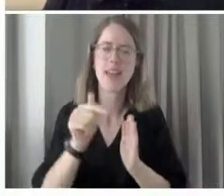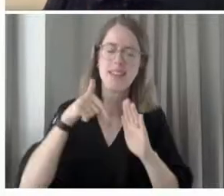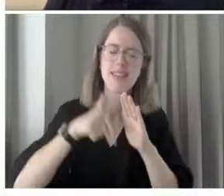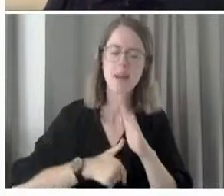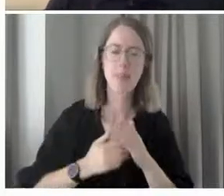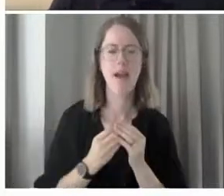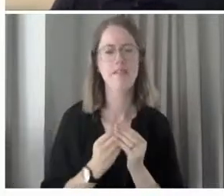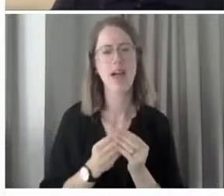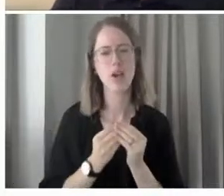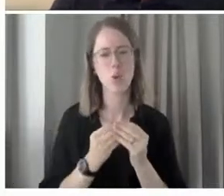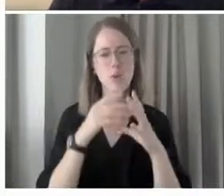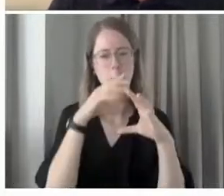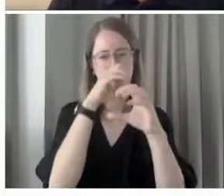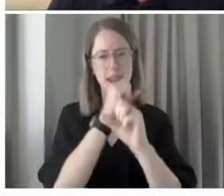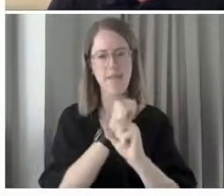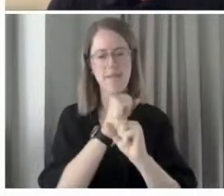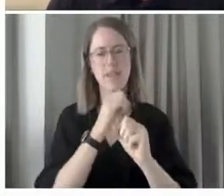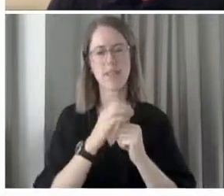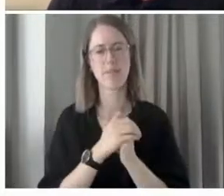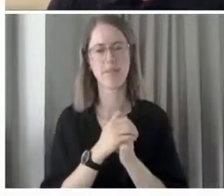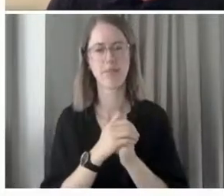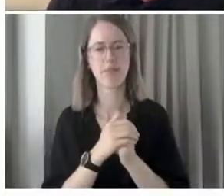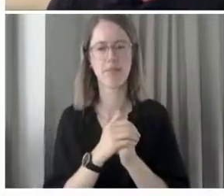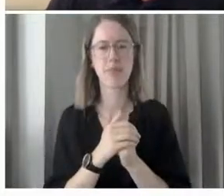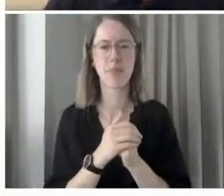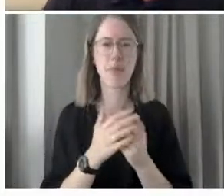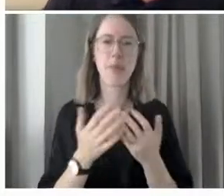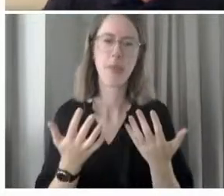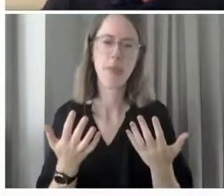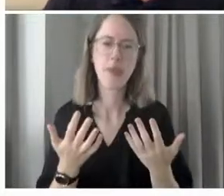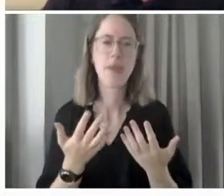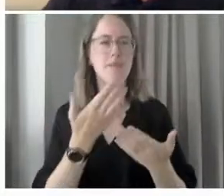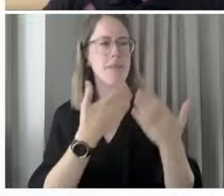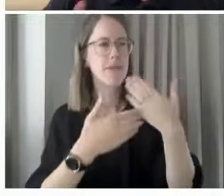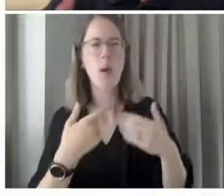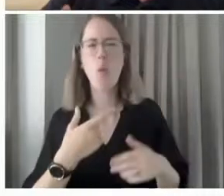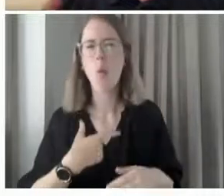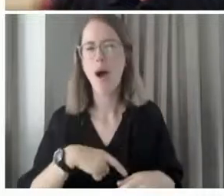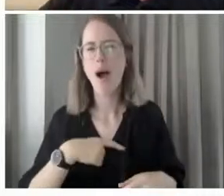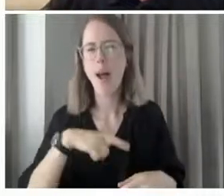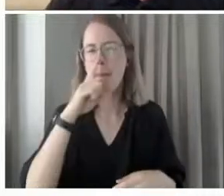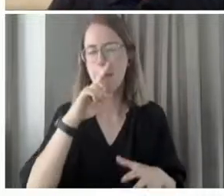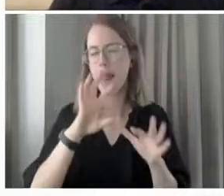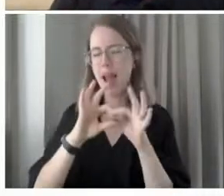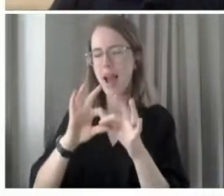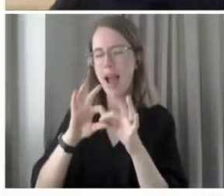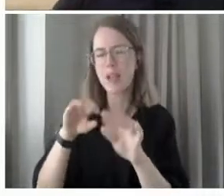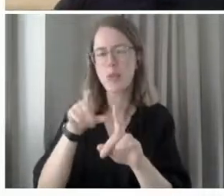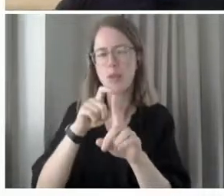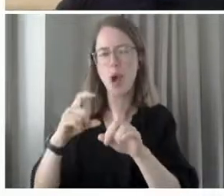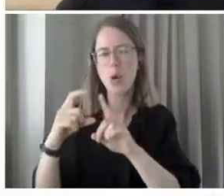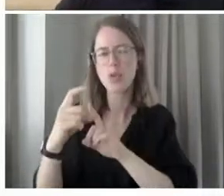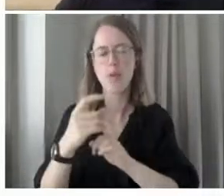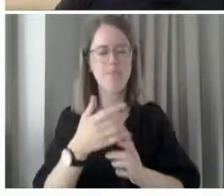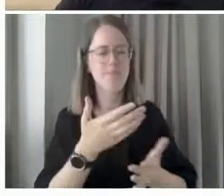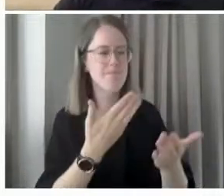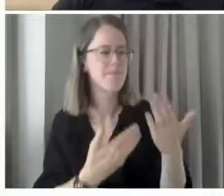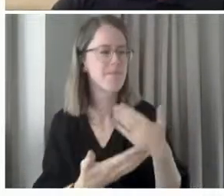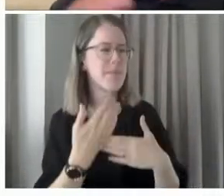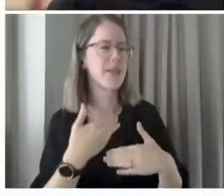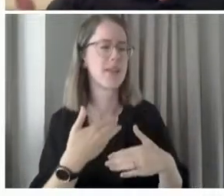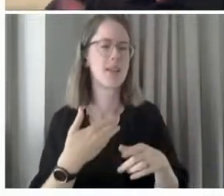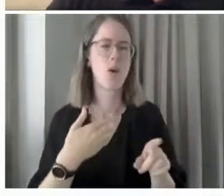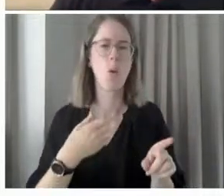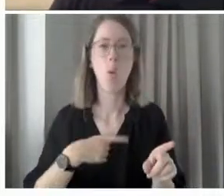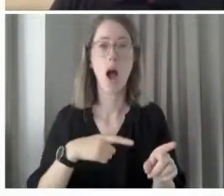and beliefs. In a way, if you like, it tells you why people engage with culture, and it tells you possibly why